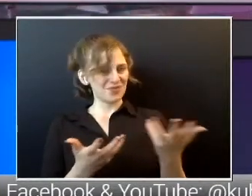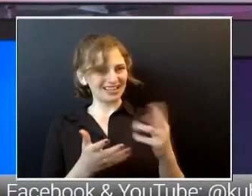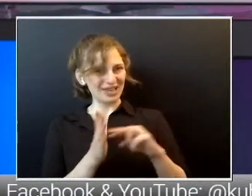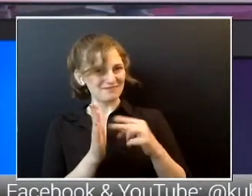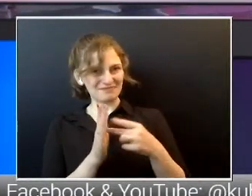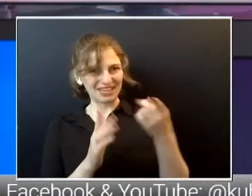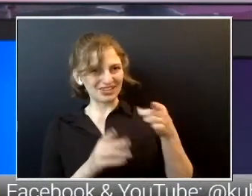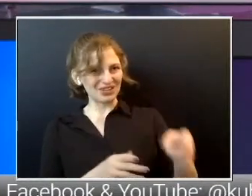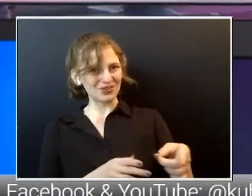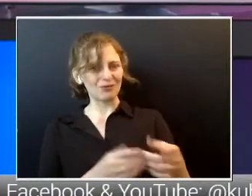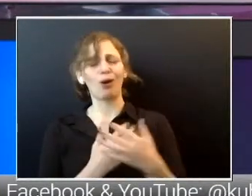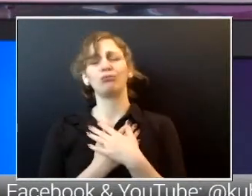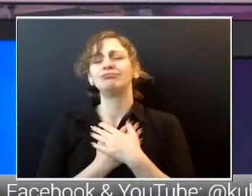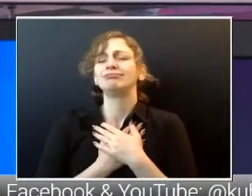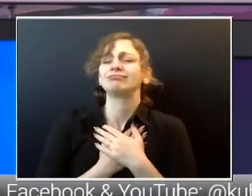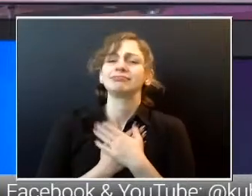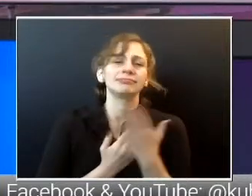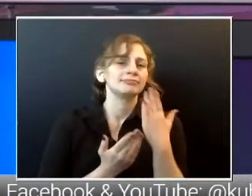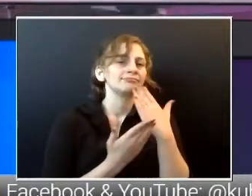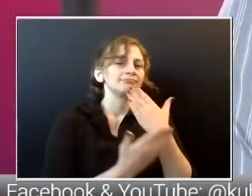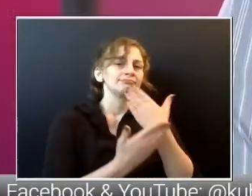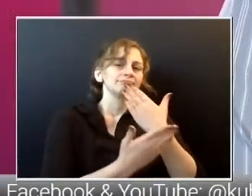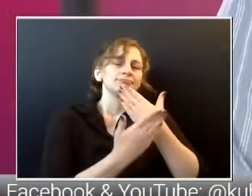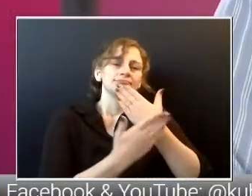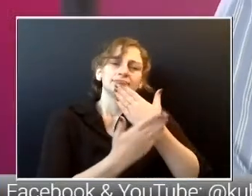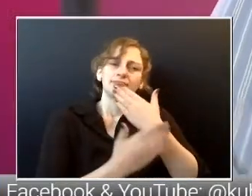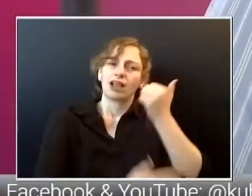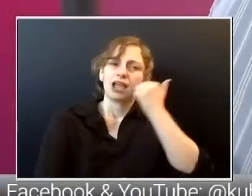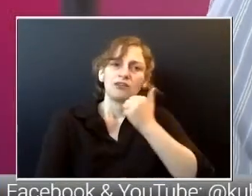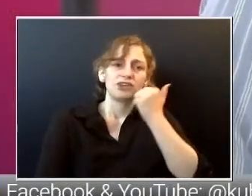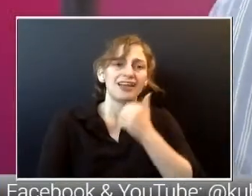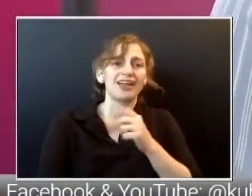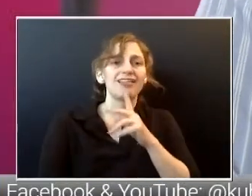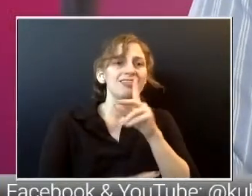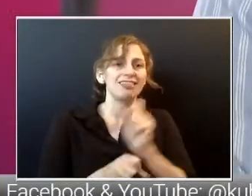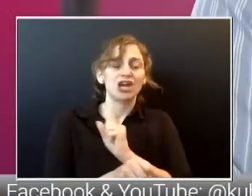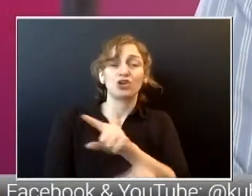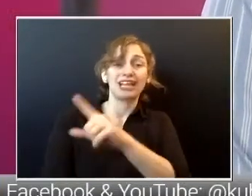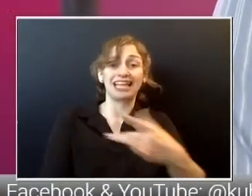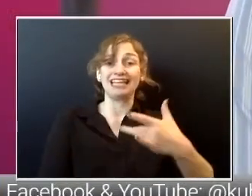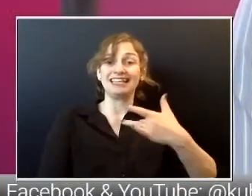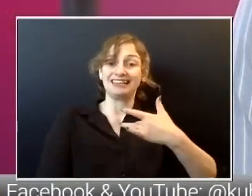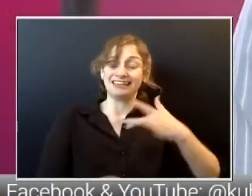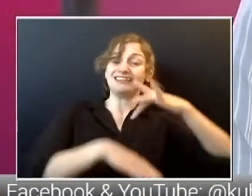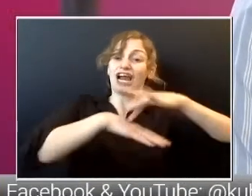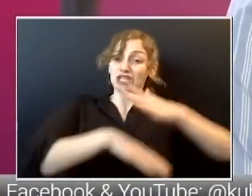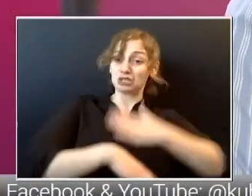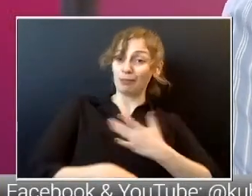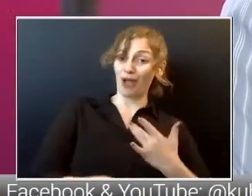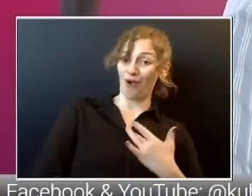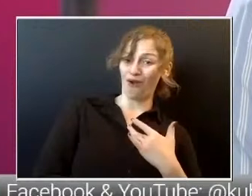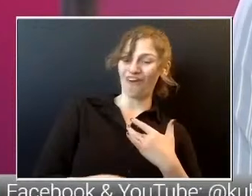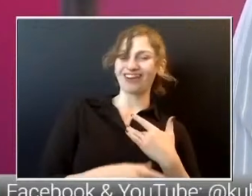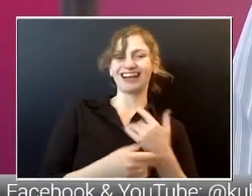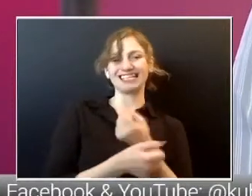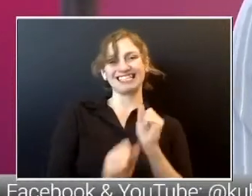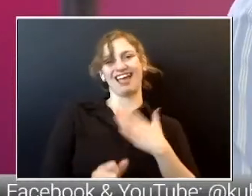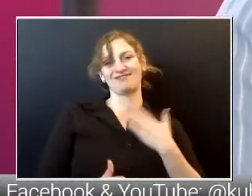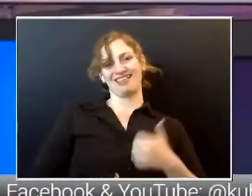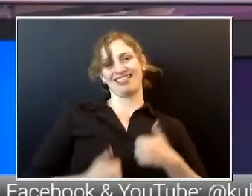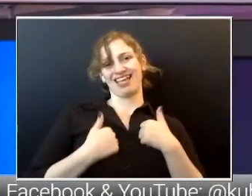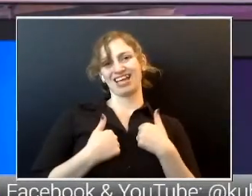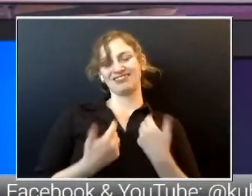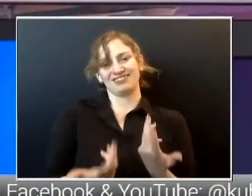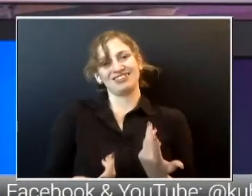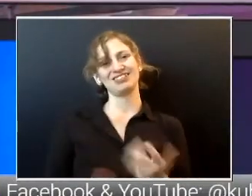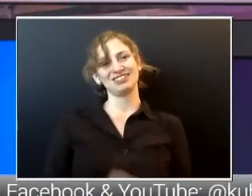just thank him every day because he touched my heart and saved my life. So, what can you say? He gave me a second chance. Yeah.